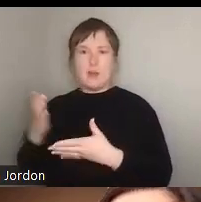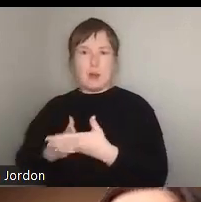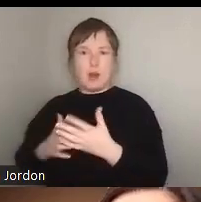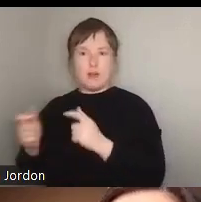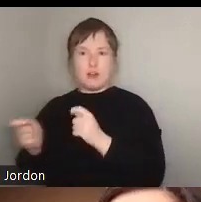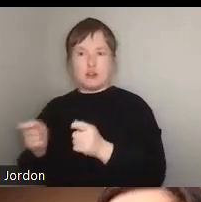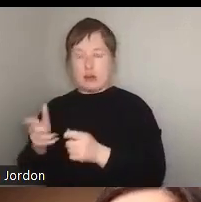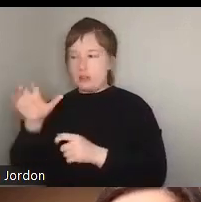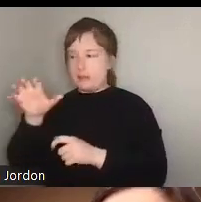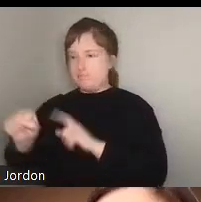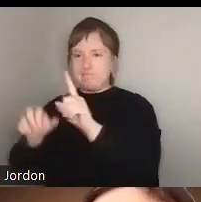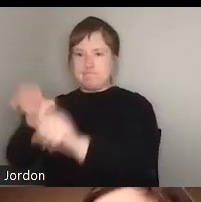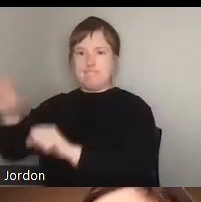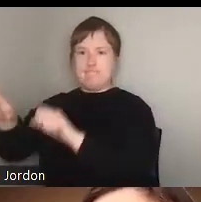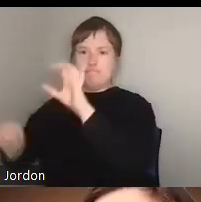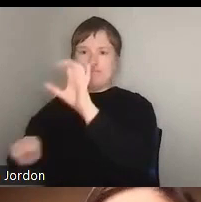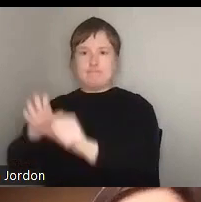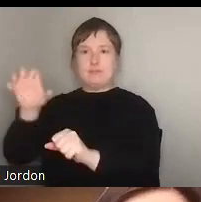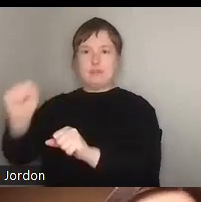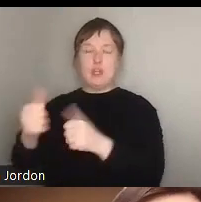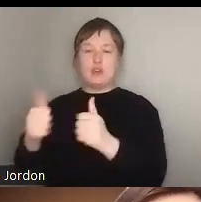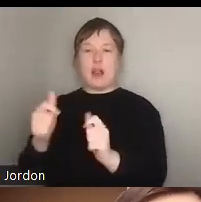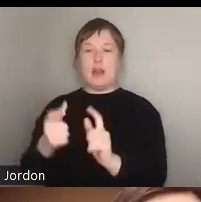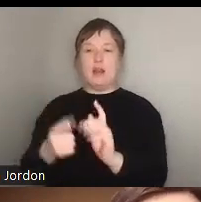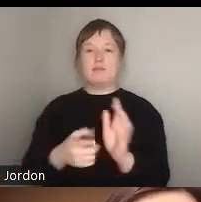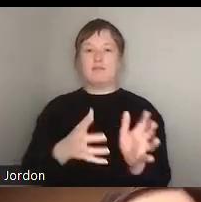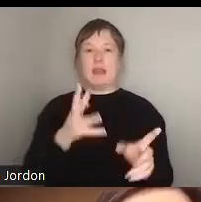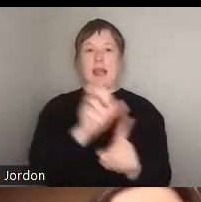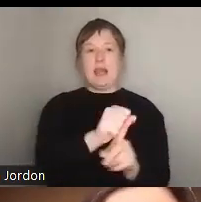that they can to essentially hurt that person.